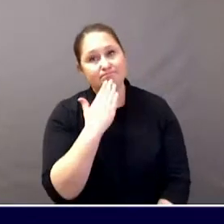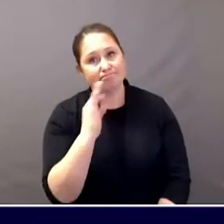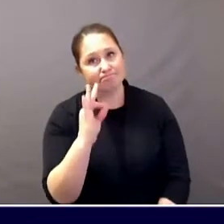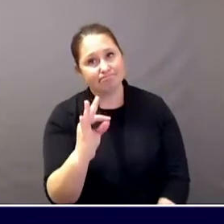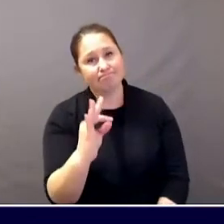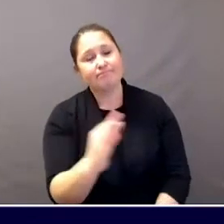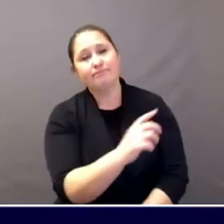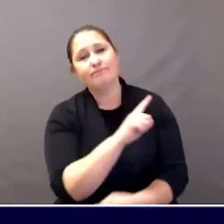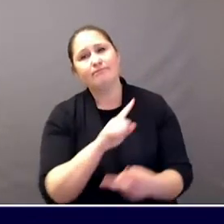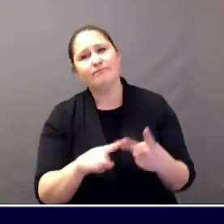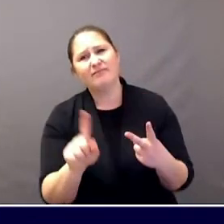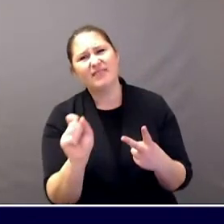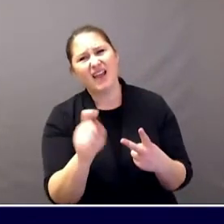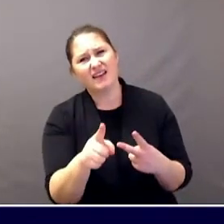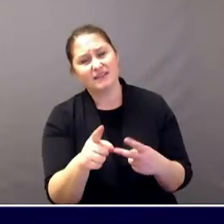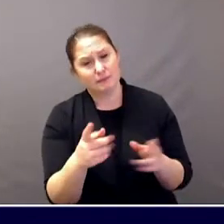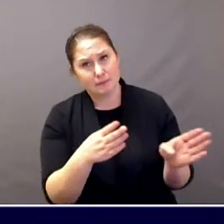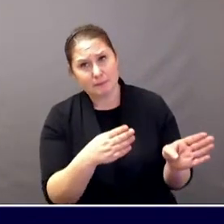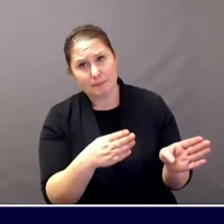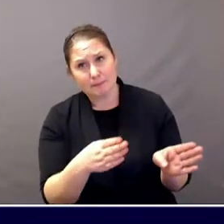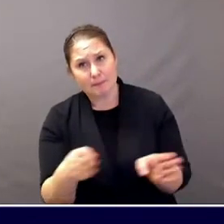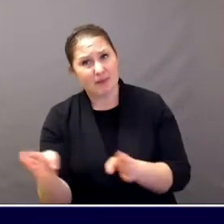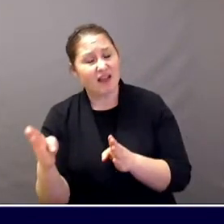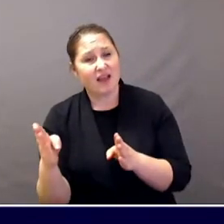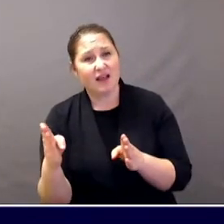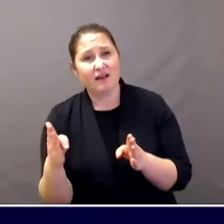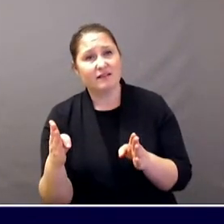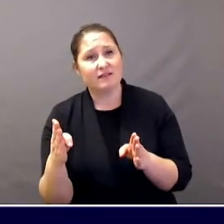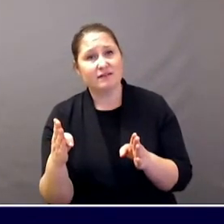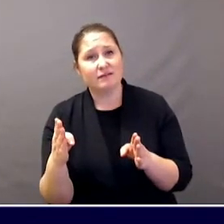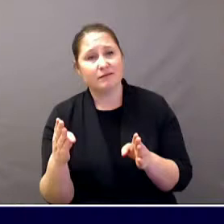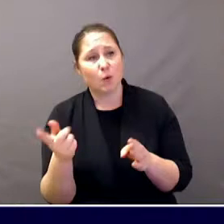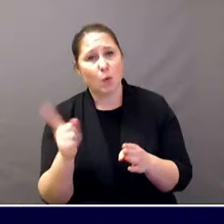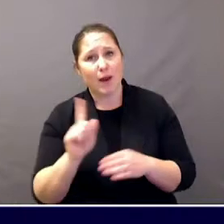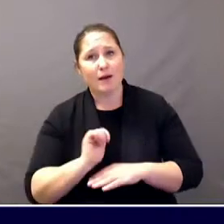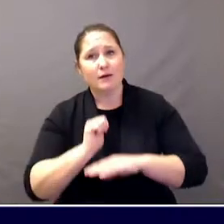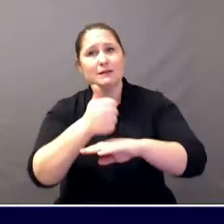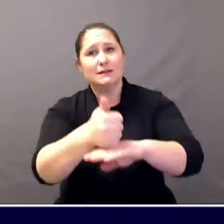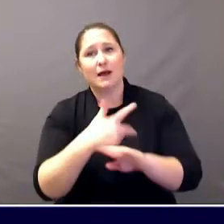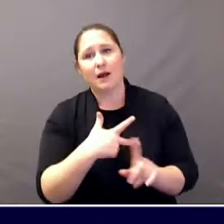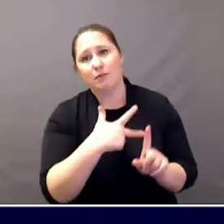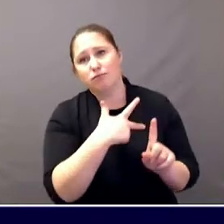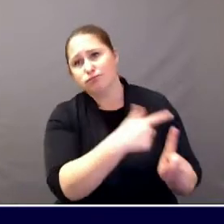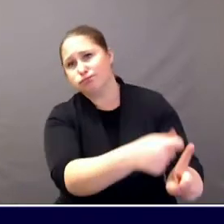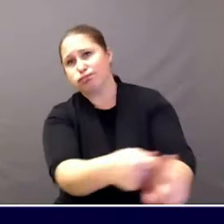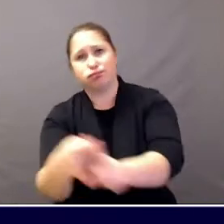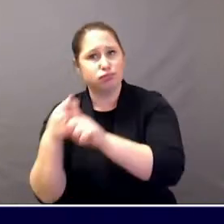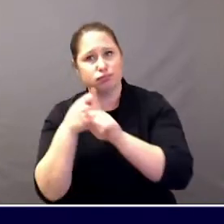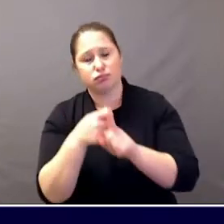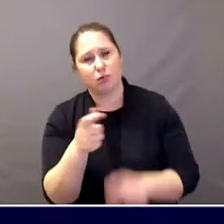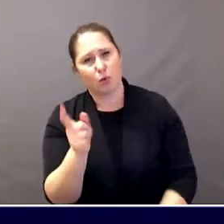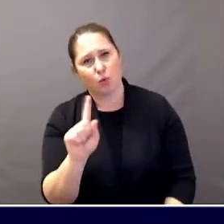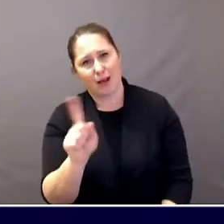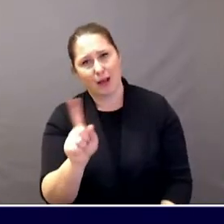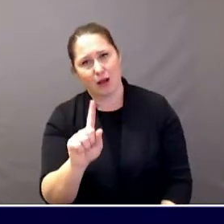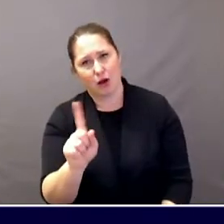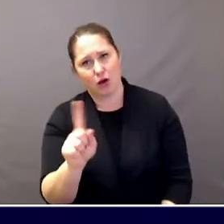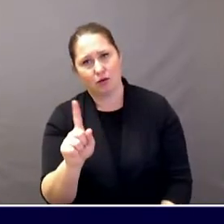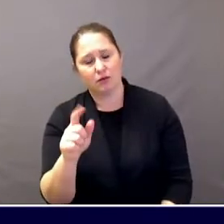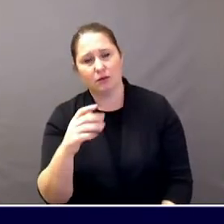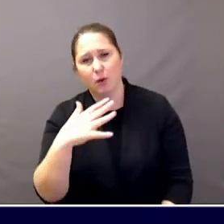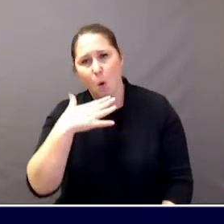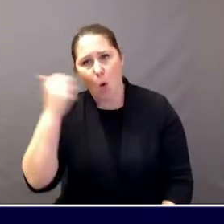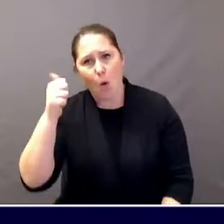question, are you guys planning on any mass vaccine locations as you start rolling out new phases with, the older